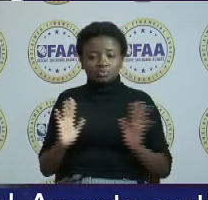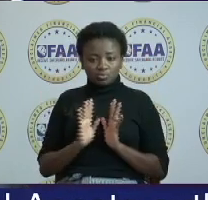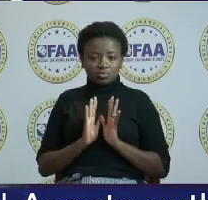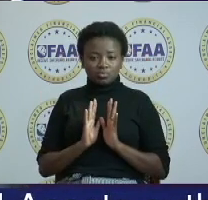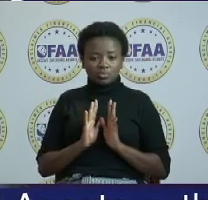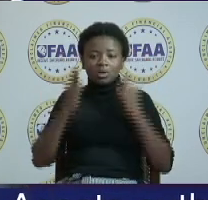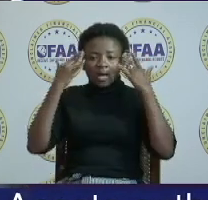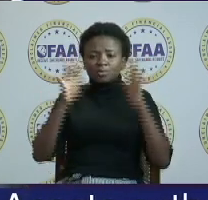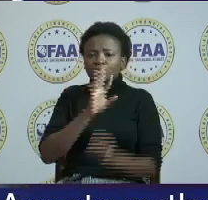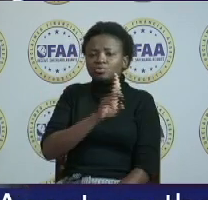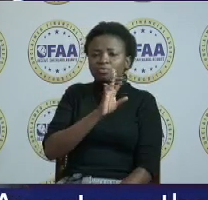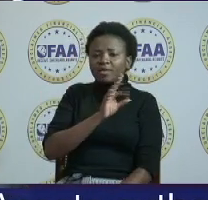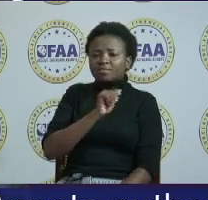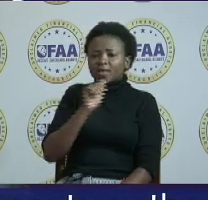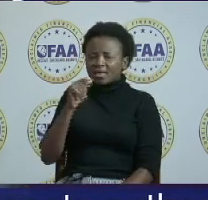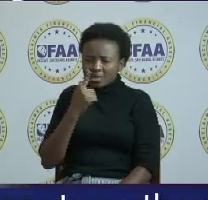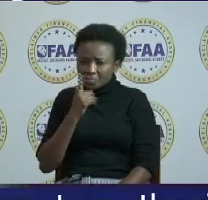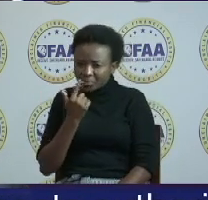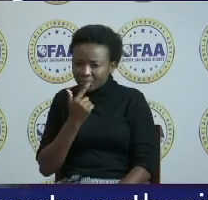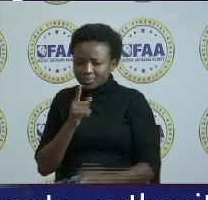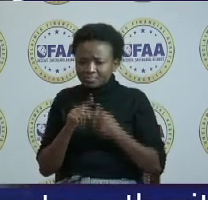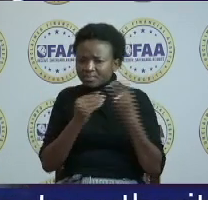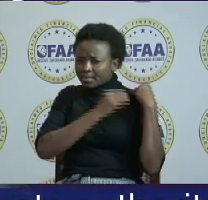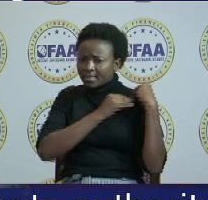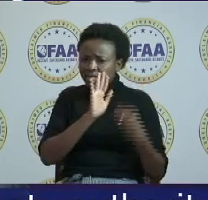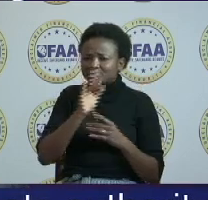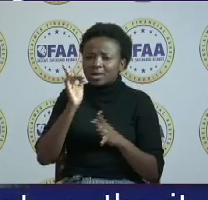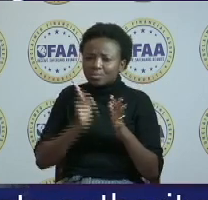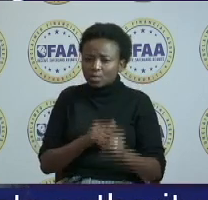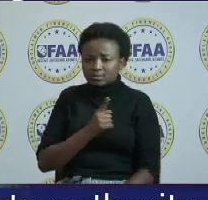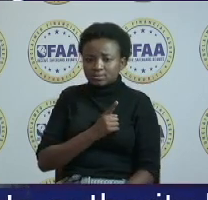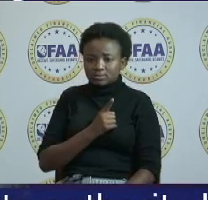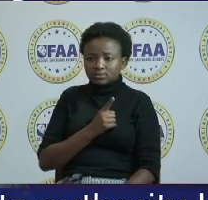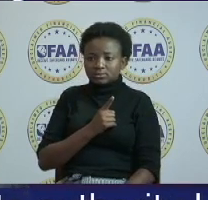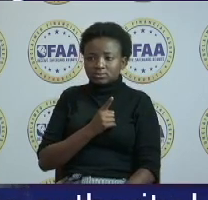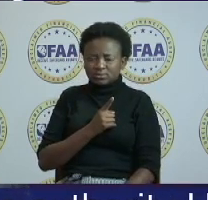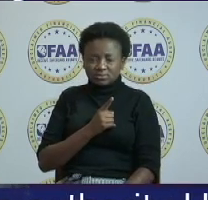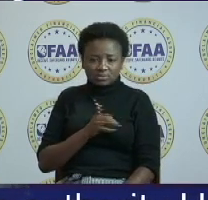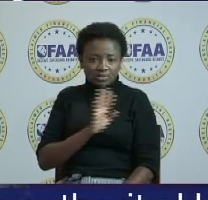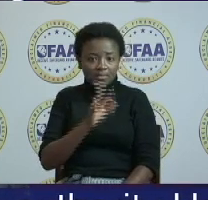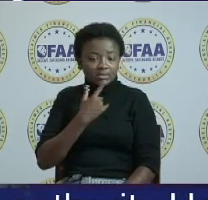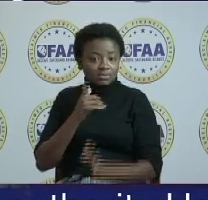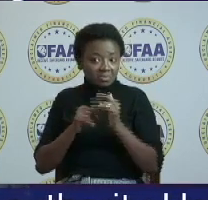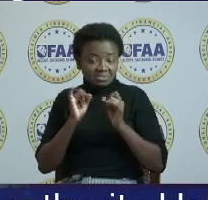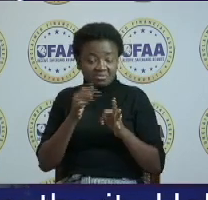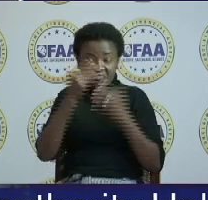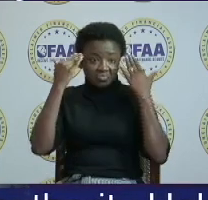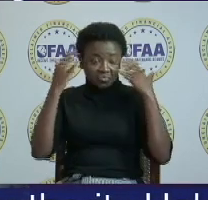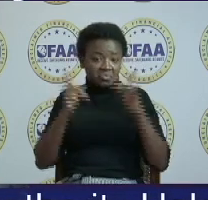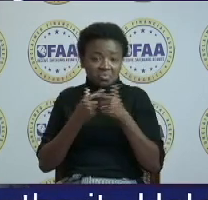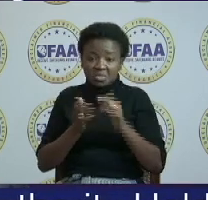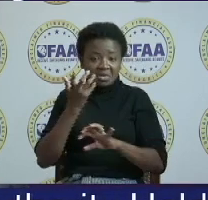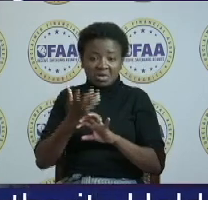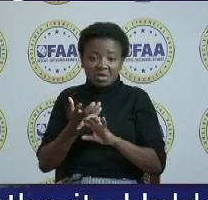is UFAA and what is our mandate. And therefore they say, if you don't know, then it's hard for